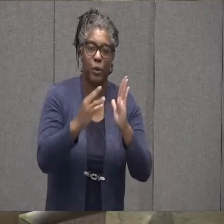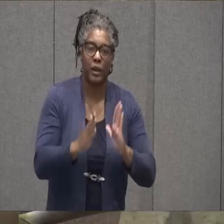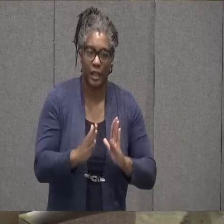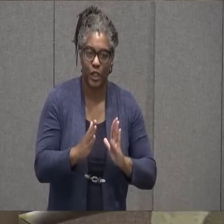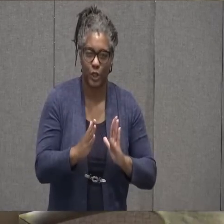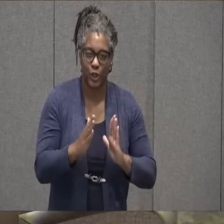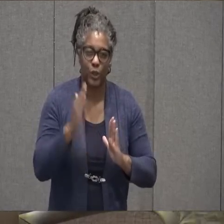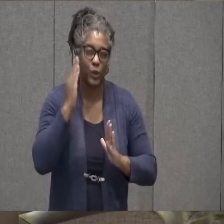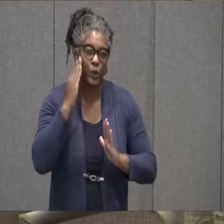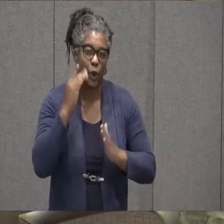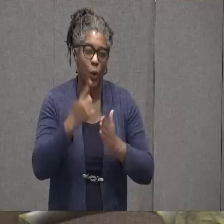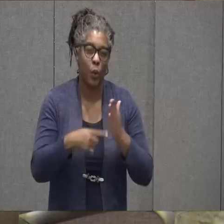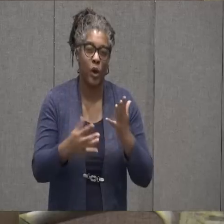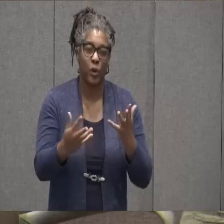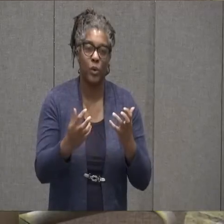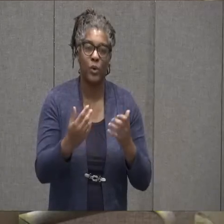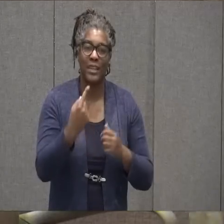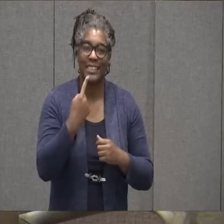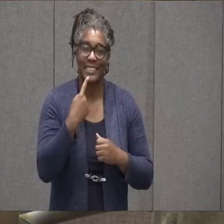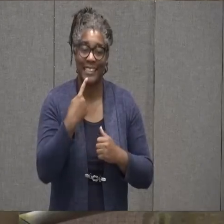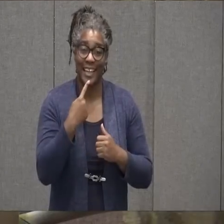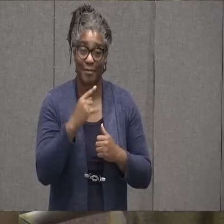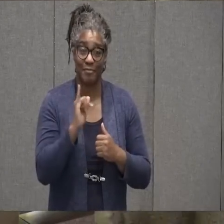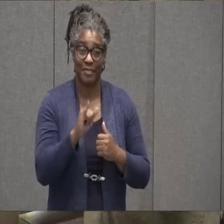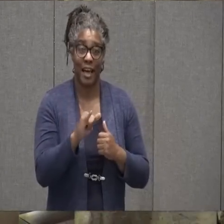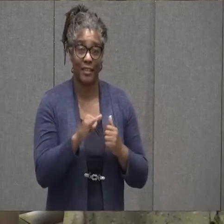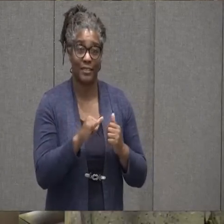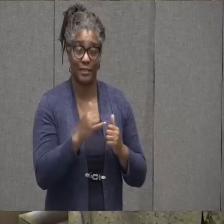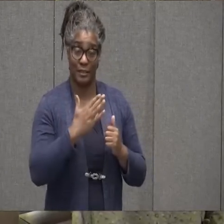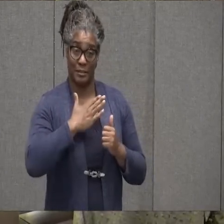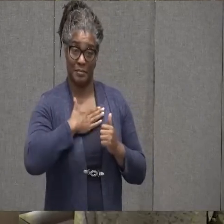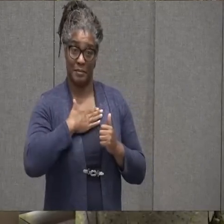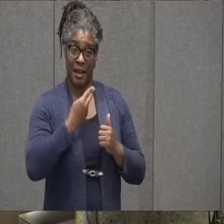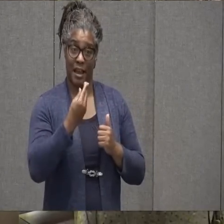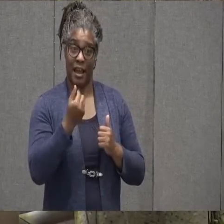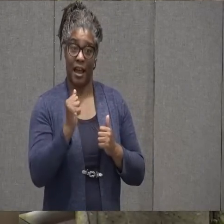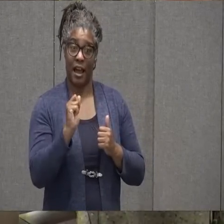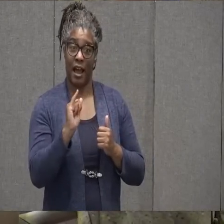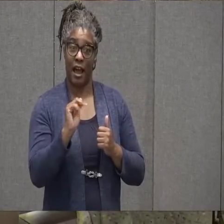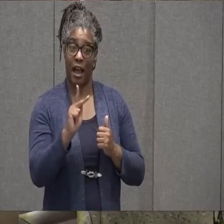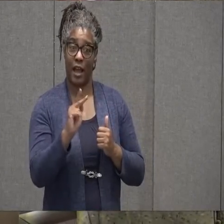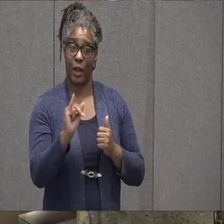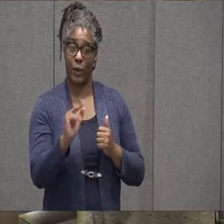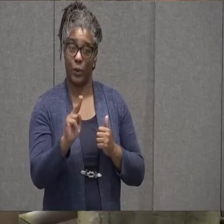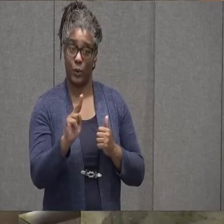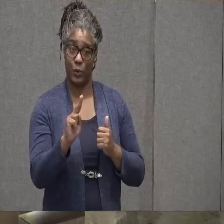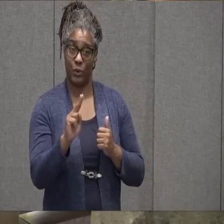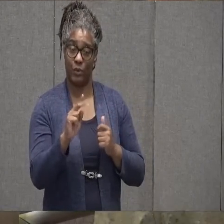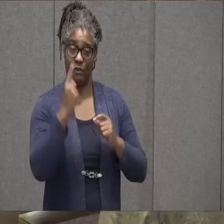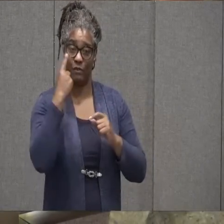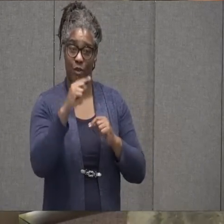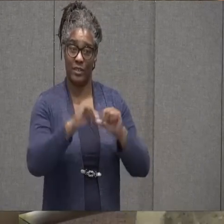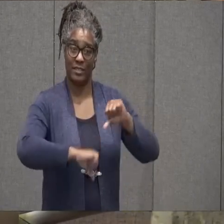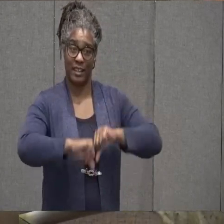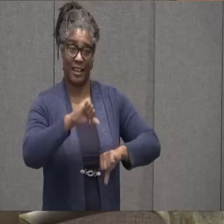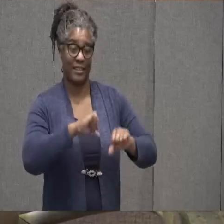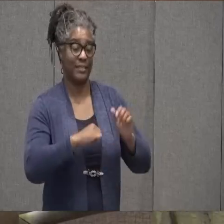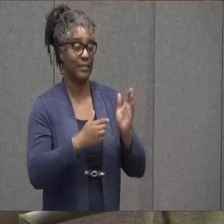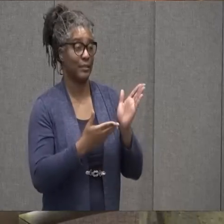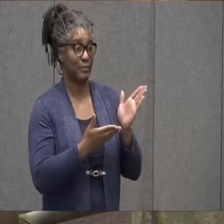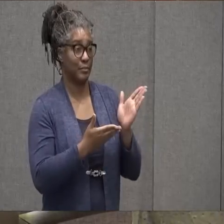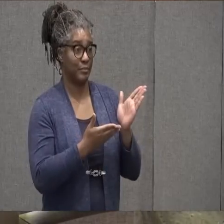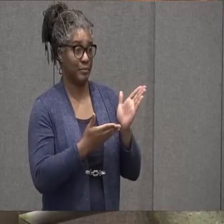say. All right, so that is my haiku on science. I also wrote